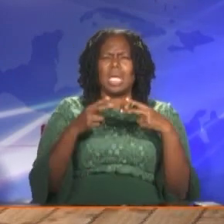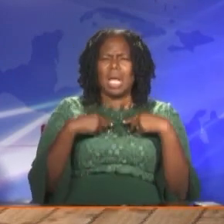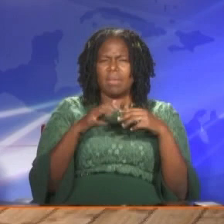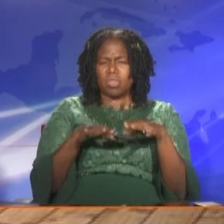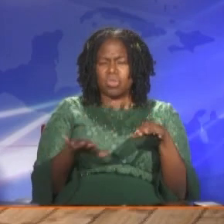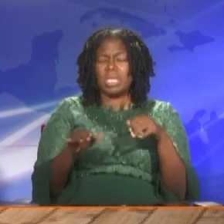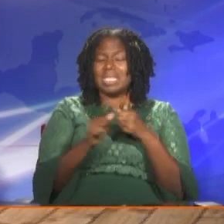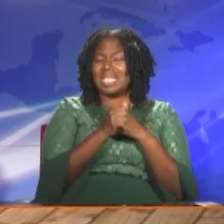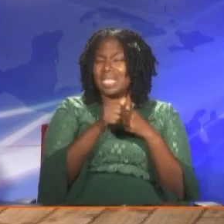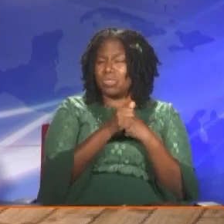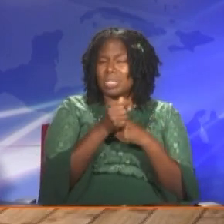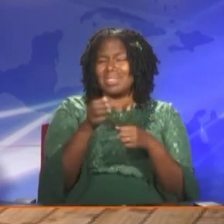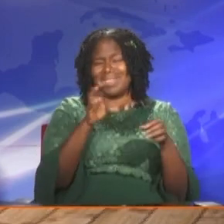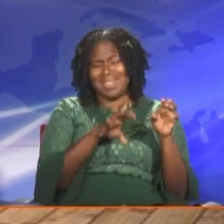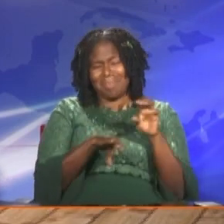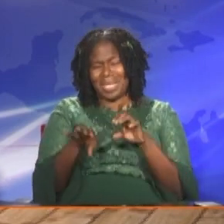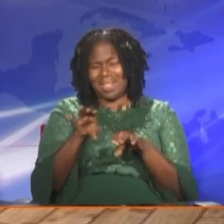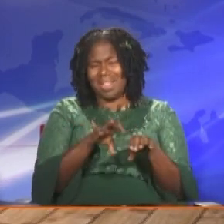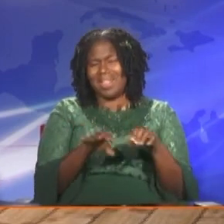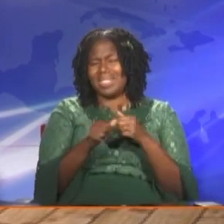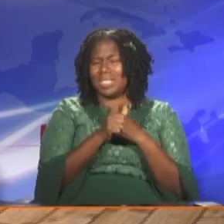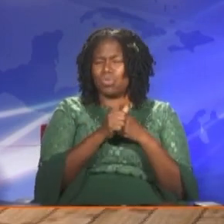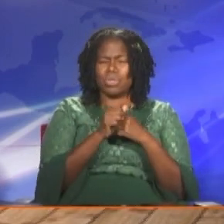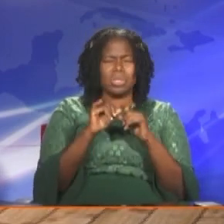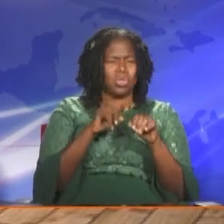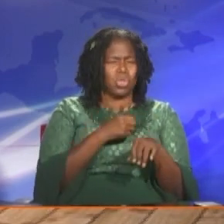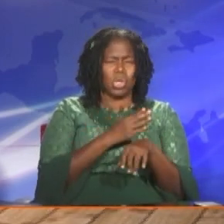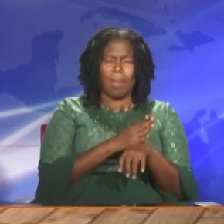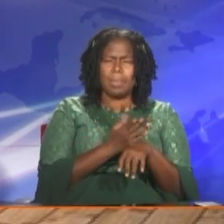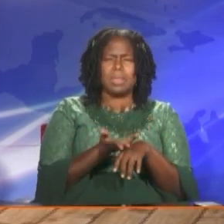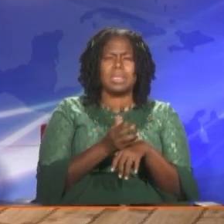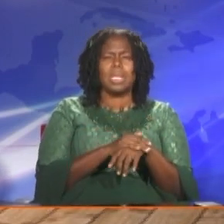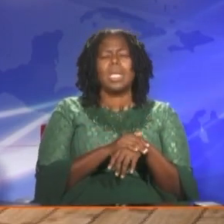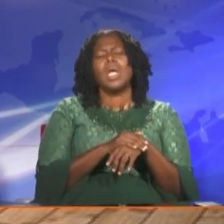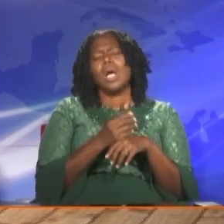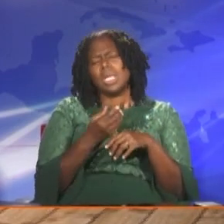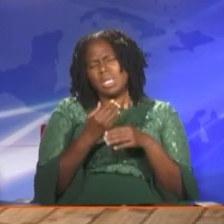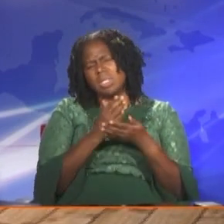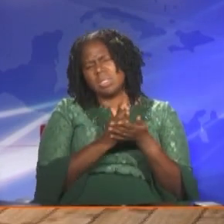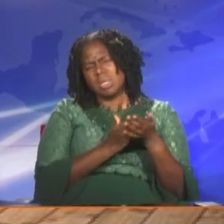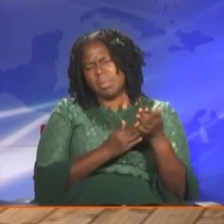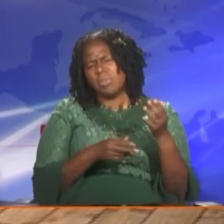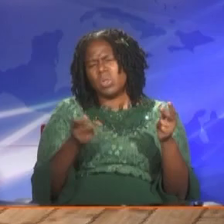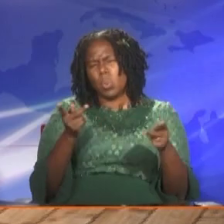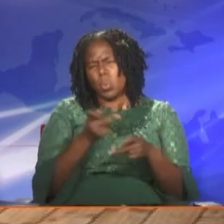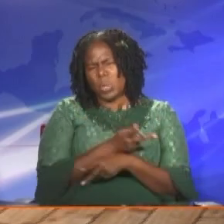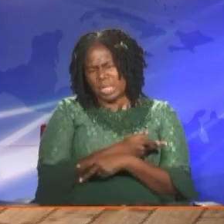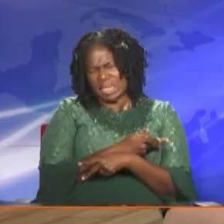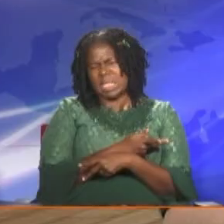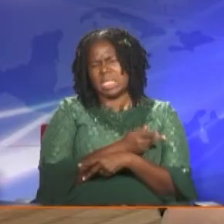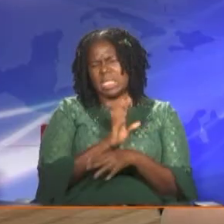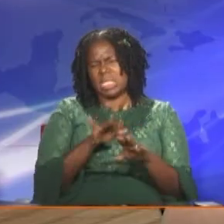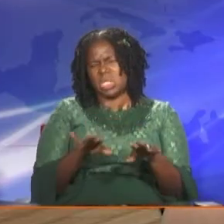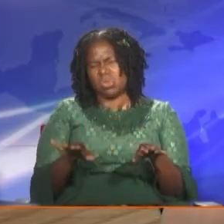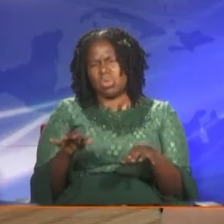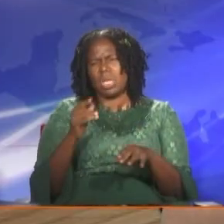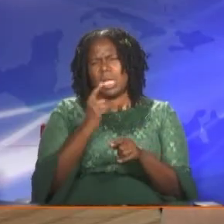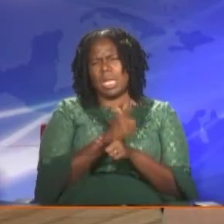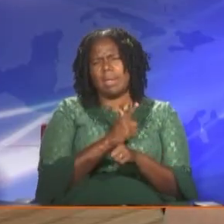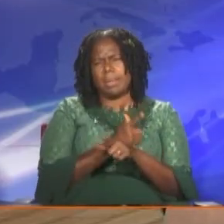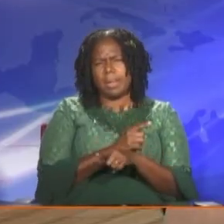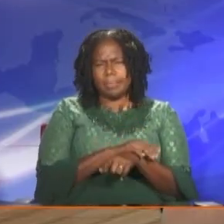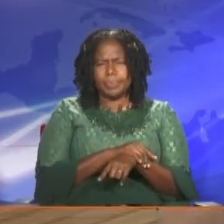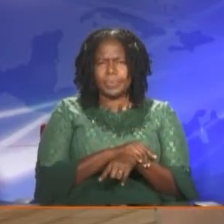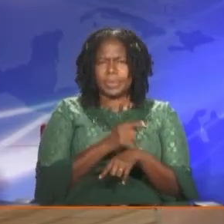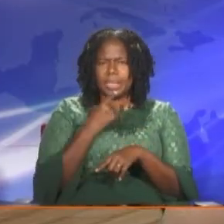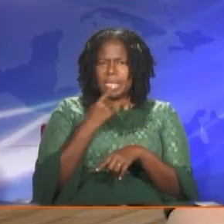to their well-being, etc. So those are the more common forms of the worst forms of child labor. And I'm glad that you cleared it up